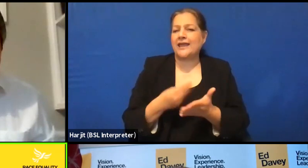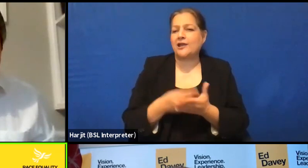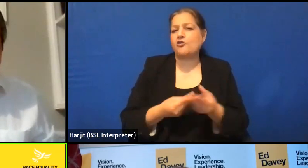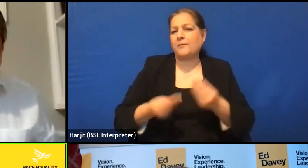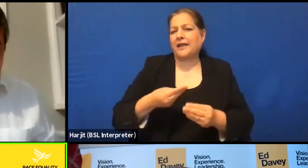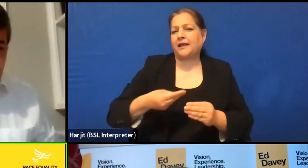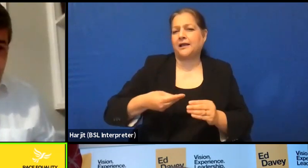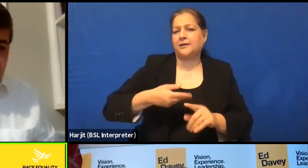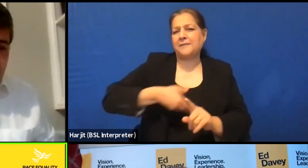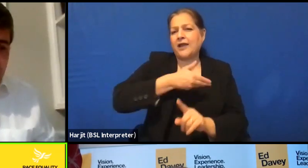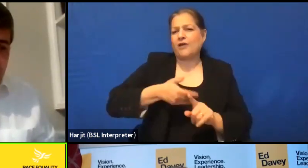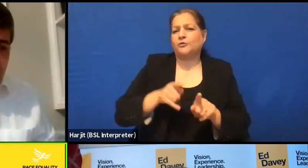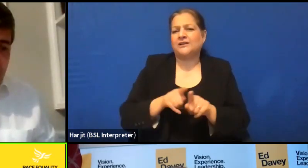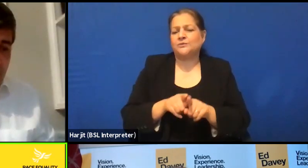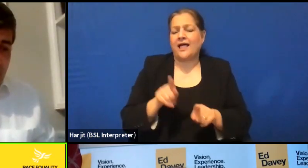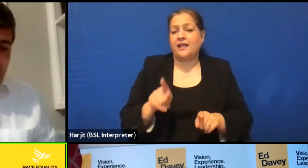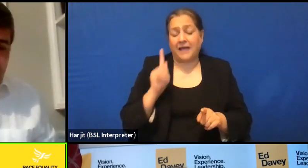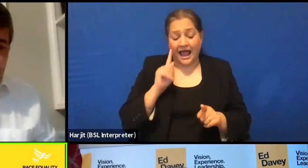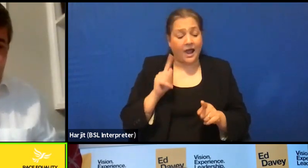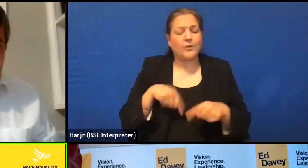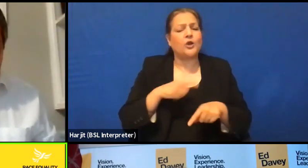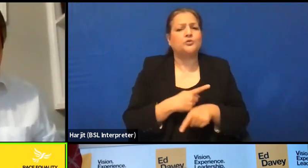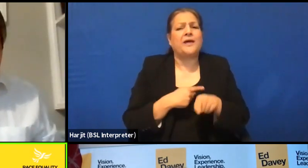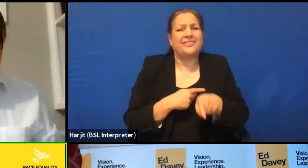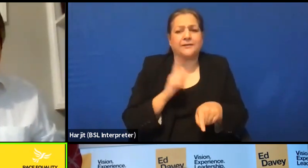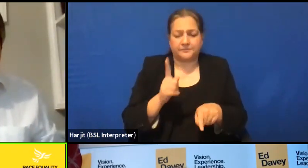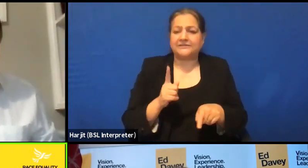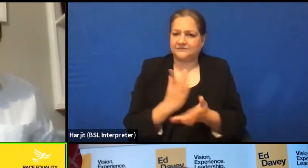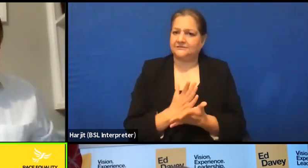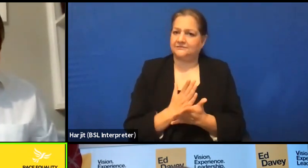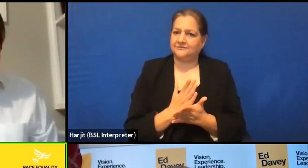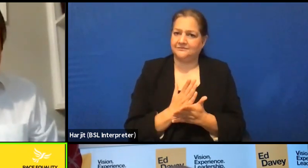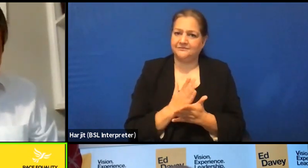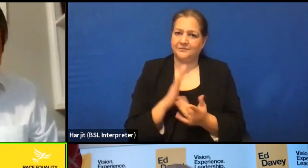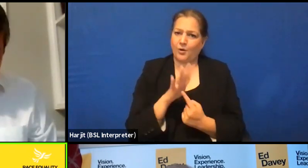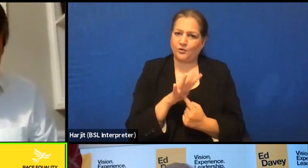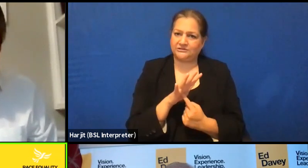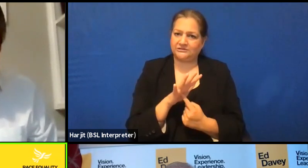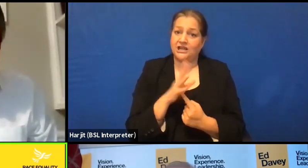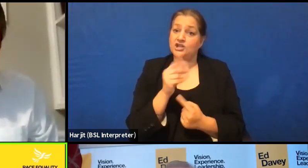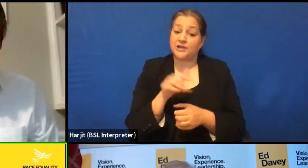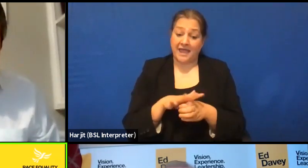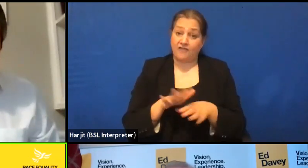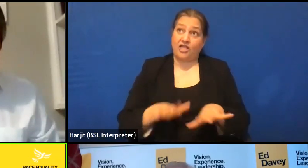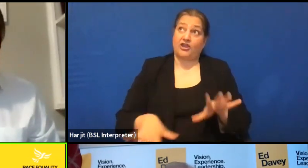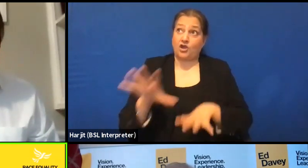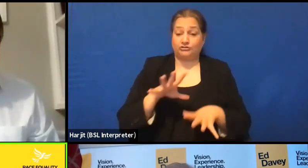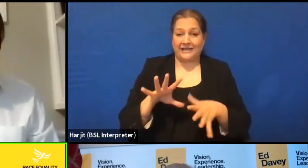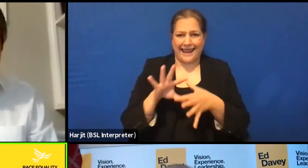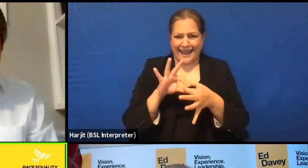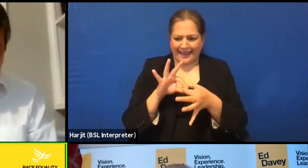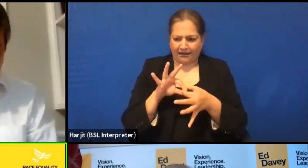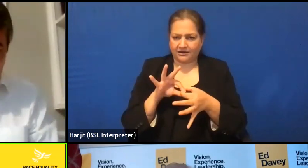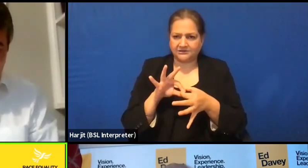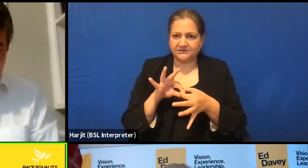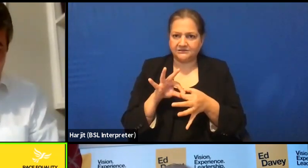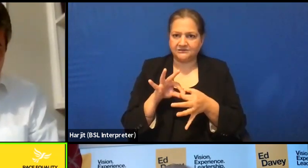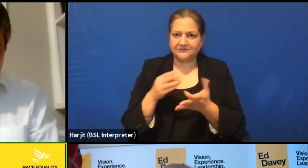in this, but I think it's equally important, because actually in some parts of the country, those two things are very linked. But when you talk to